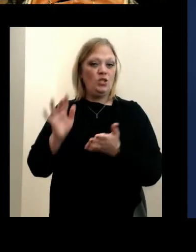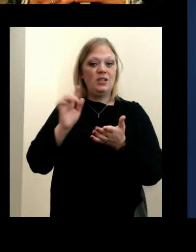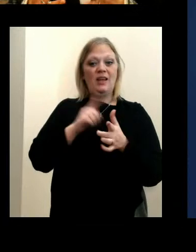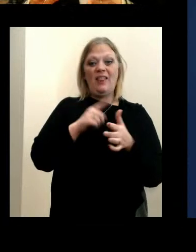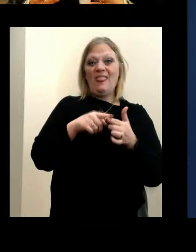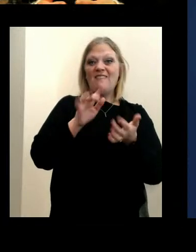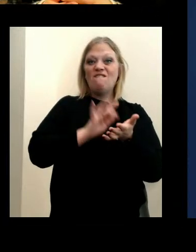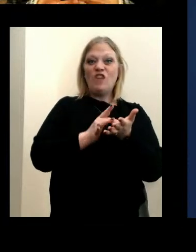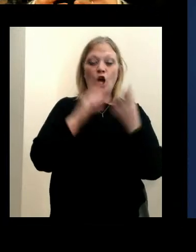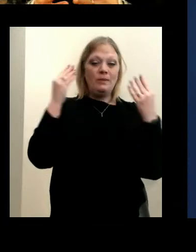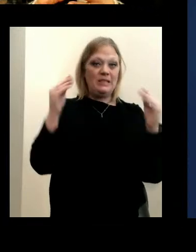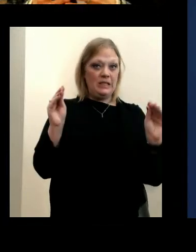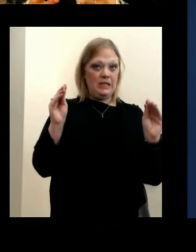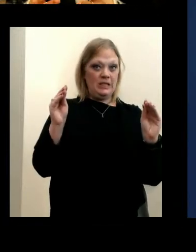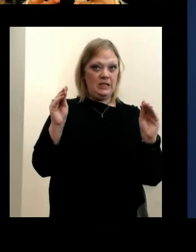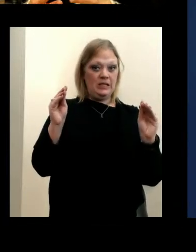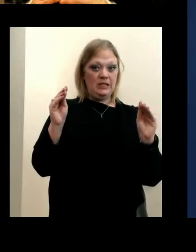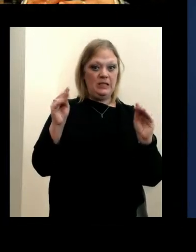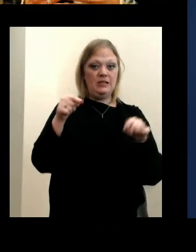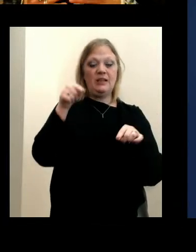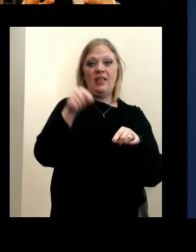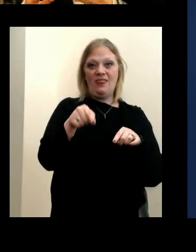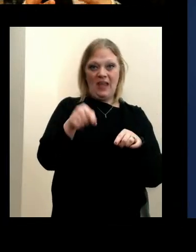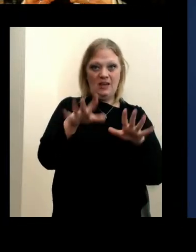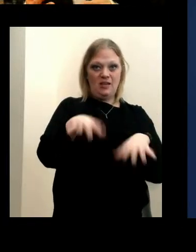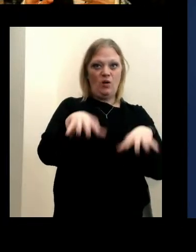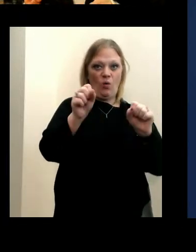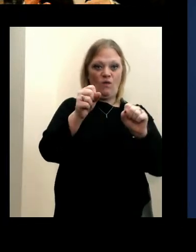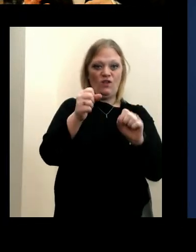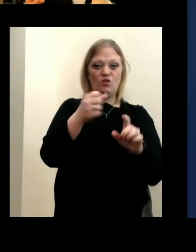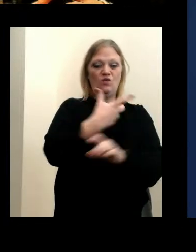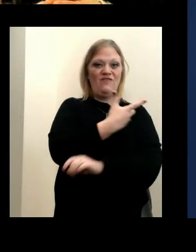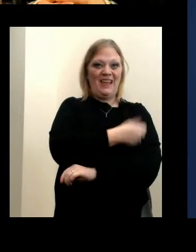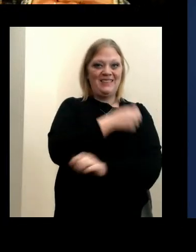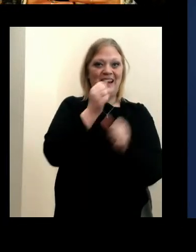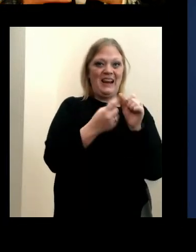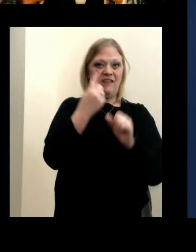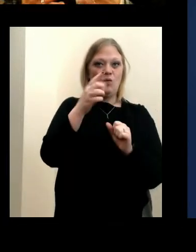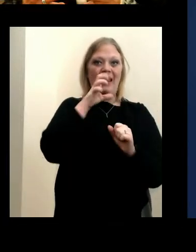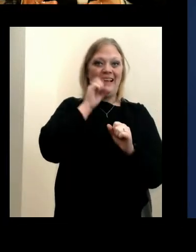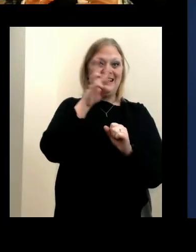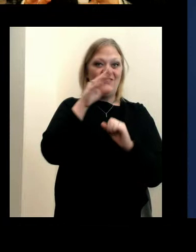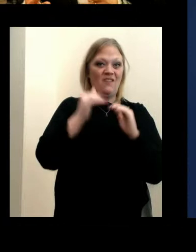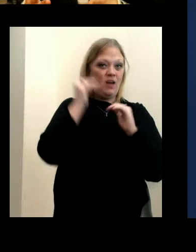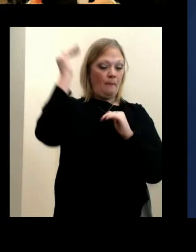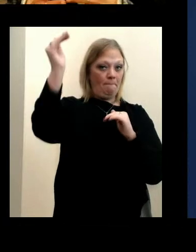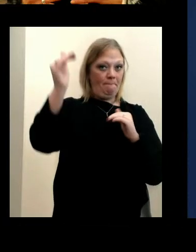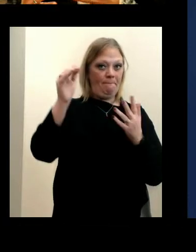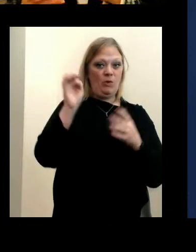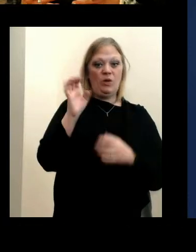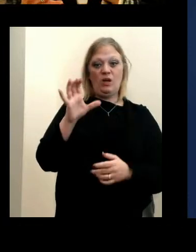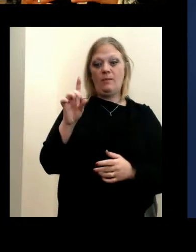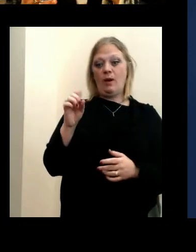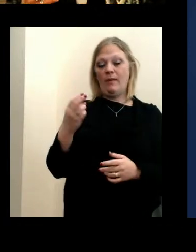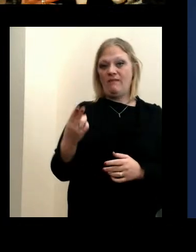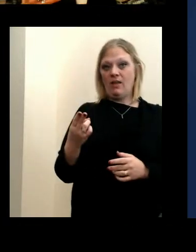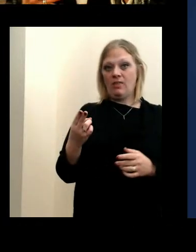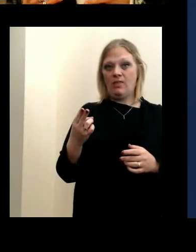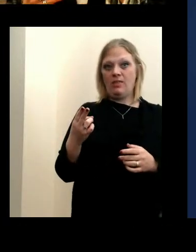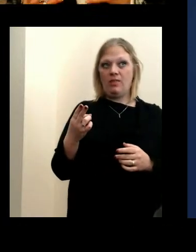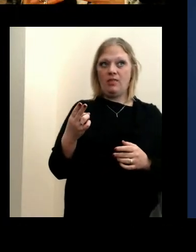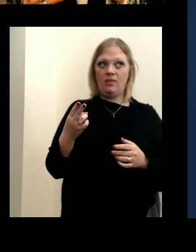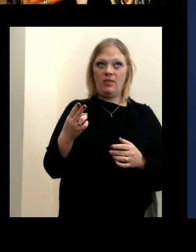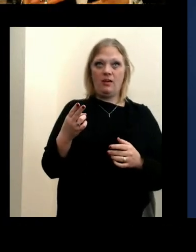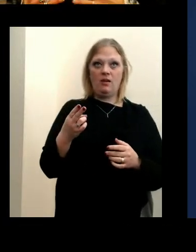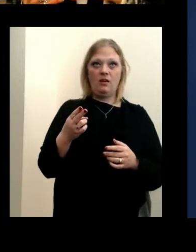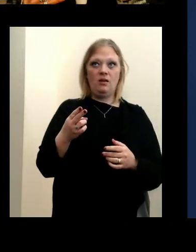are tasked with vaccinating everybody who is 65 and up. So Erie County Health Department will